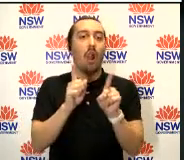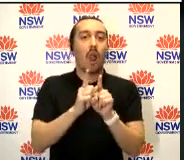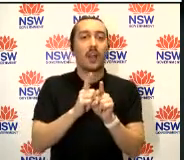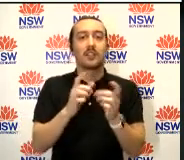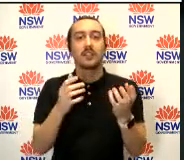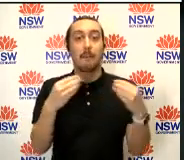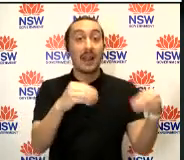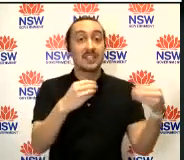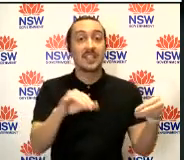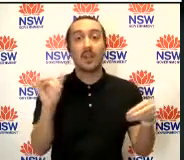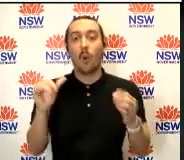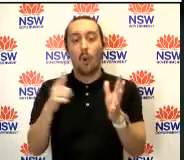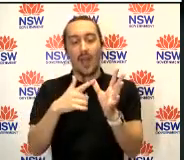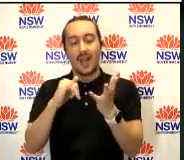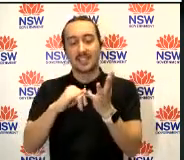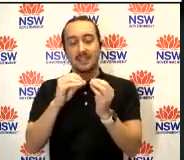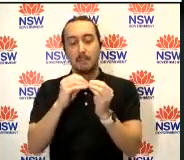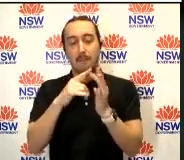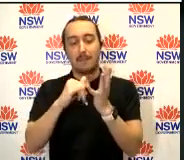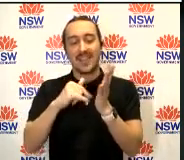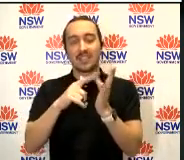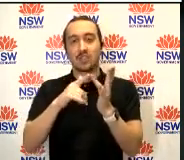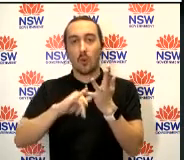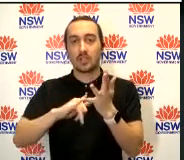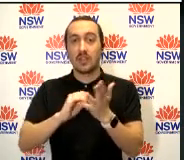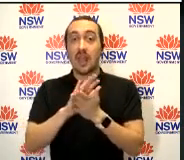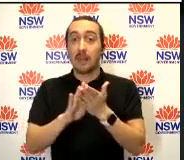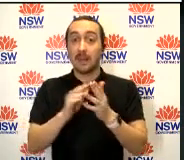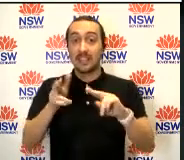of a person, which can cause a falls risk.